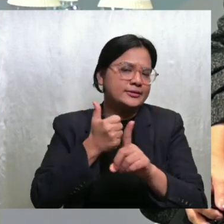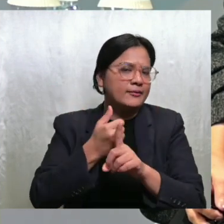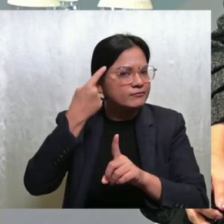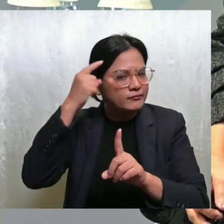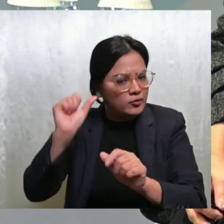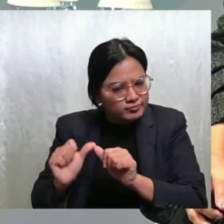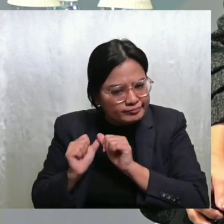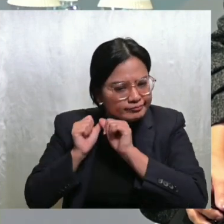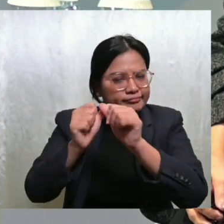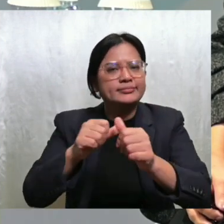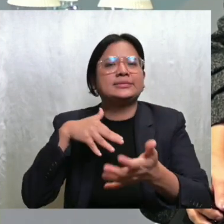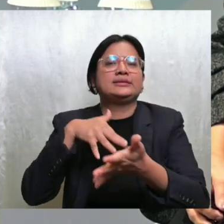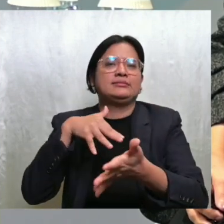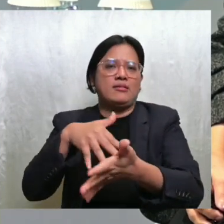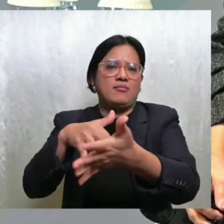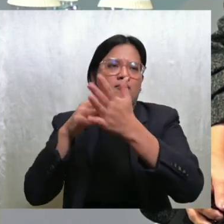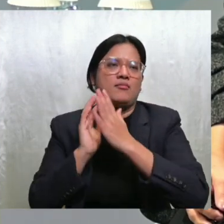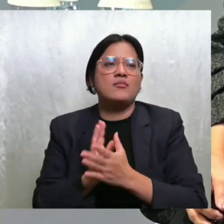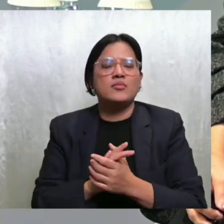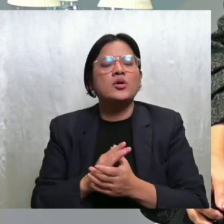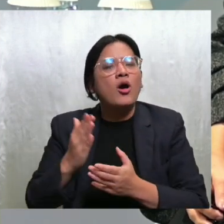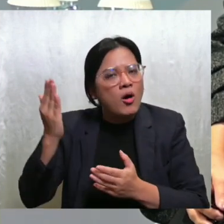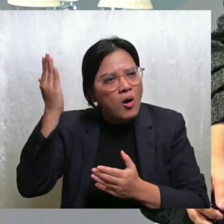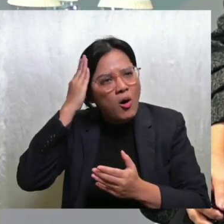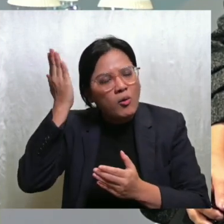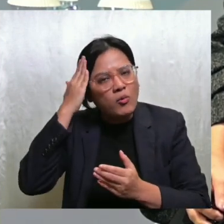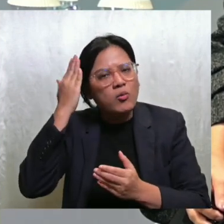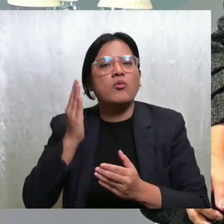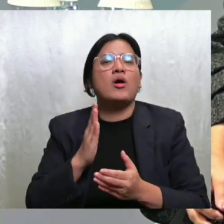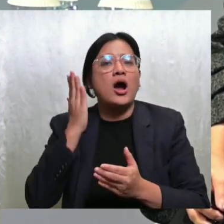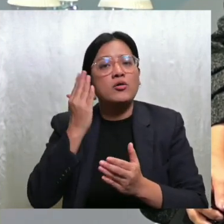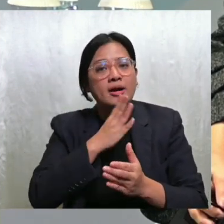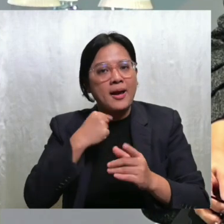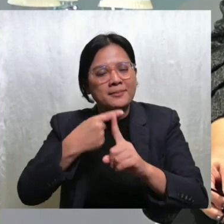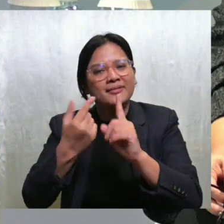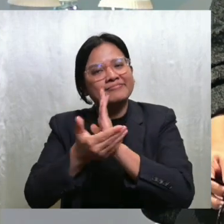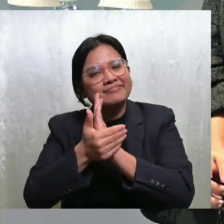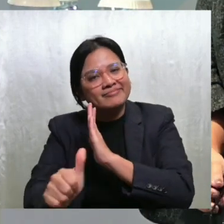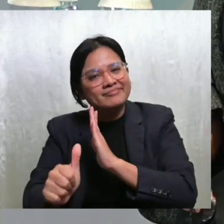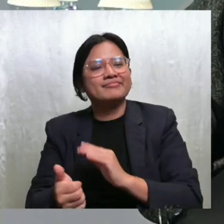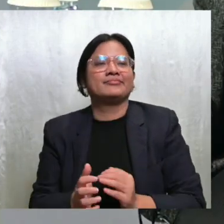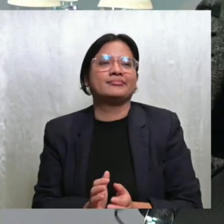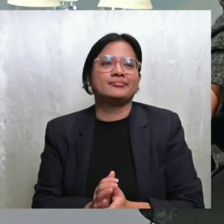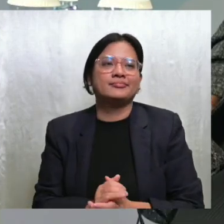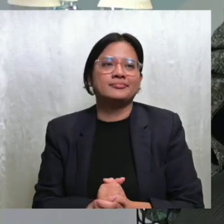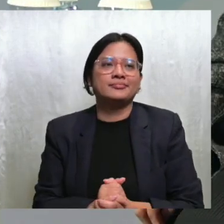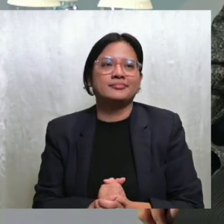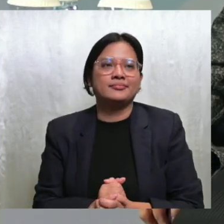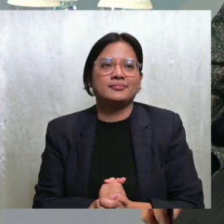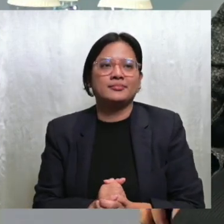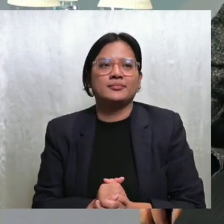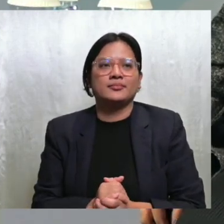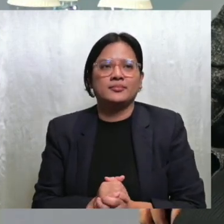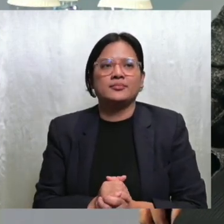and skills, but it should not only be the one directional. It should be personal and